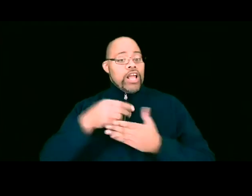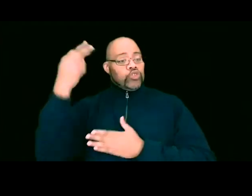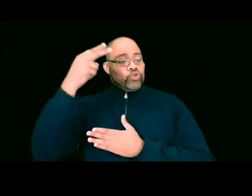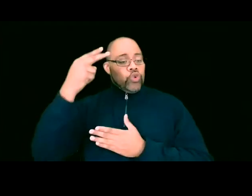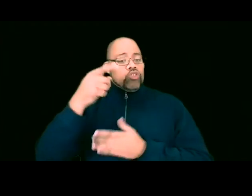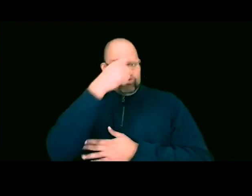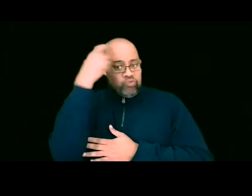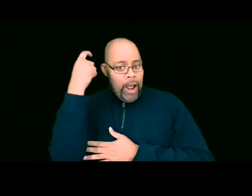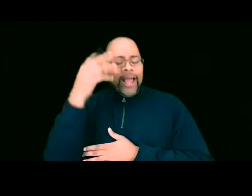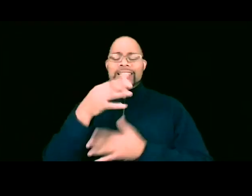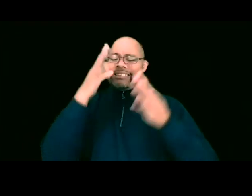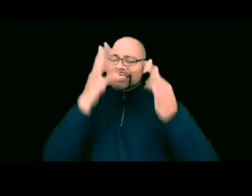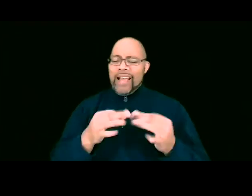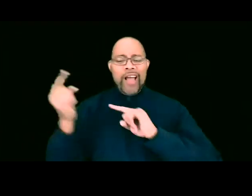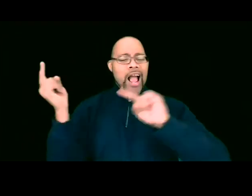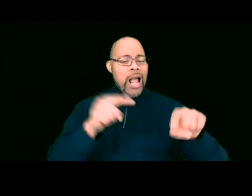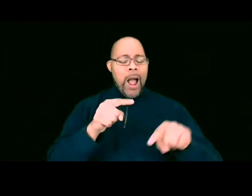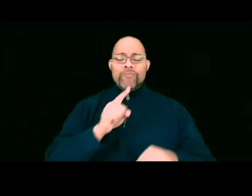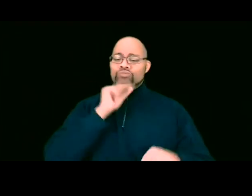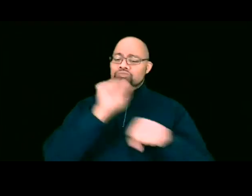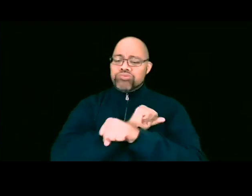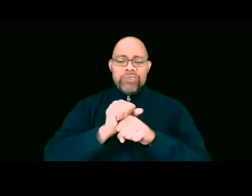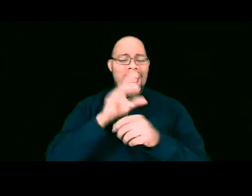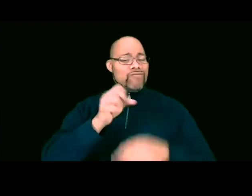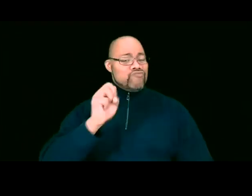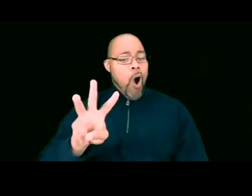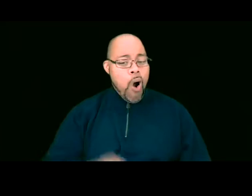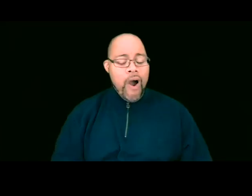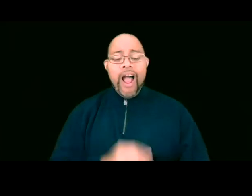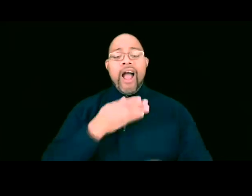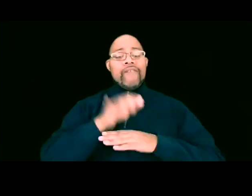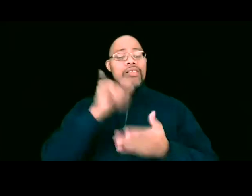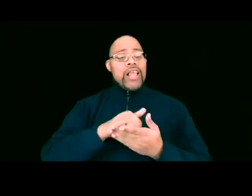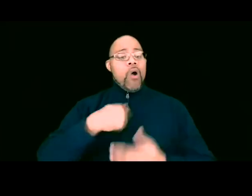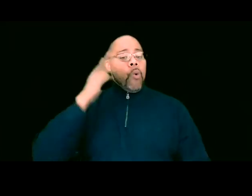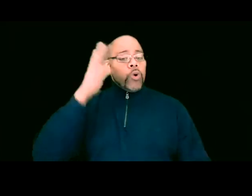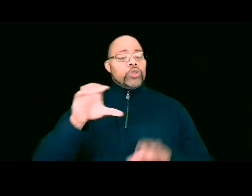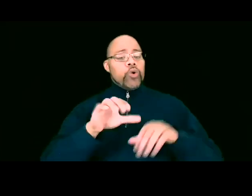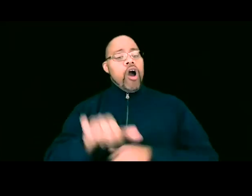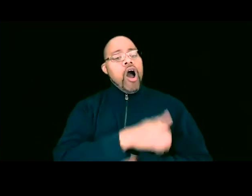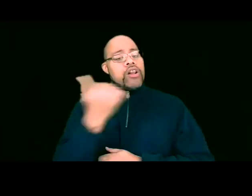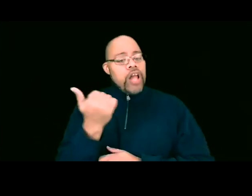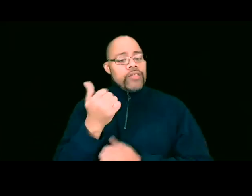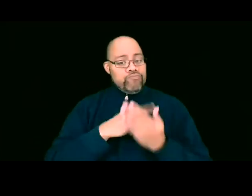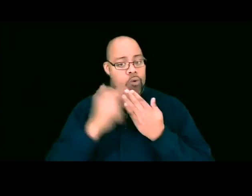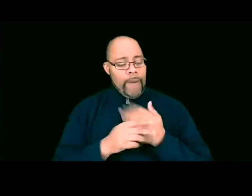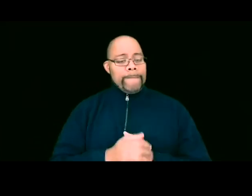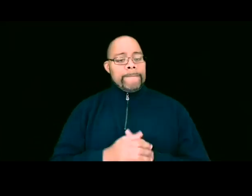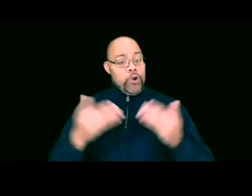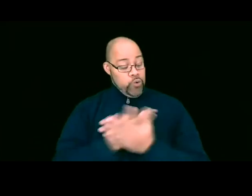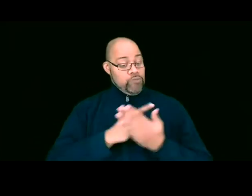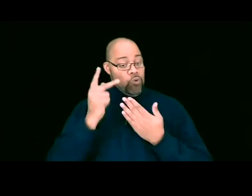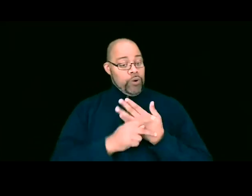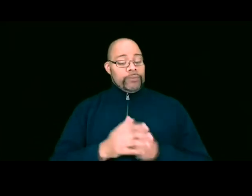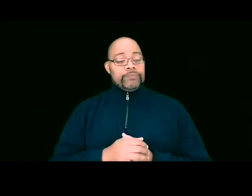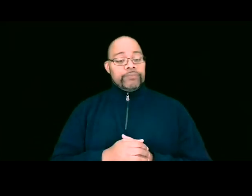water and our historical trauma. So definitely come for the real in the raw. And then after that, we're going to be doing another initiative,